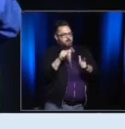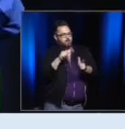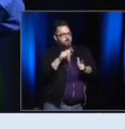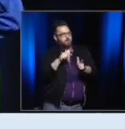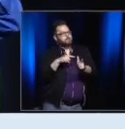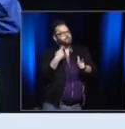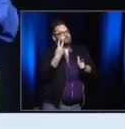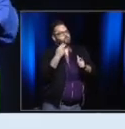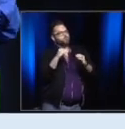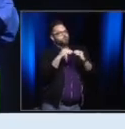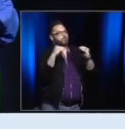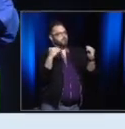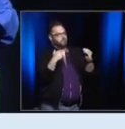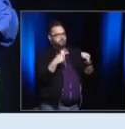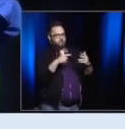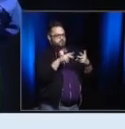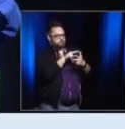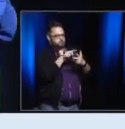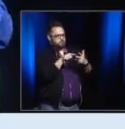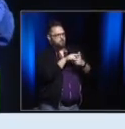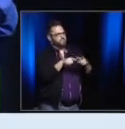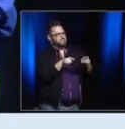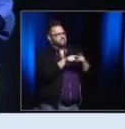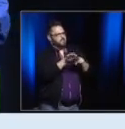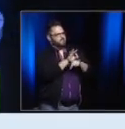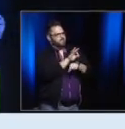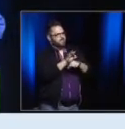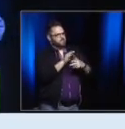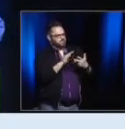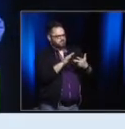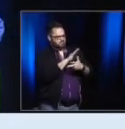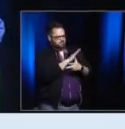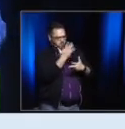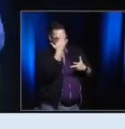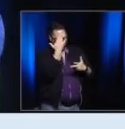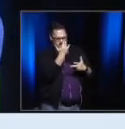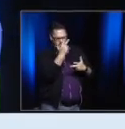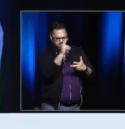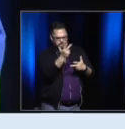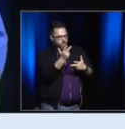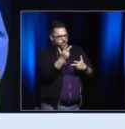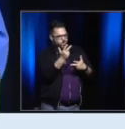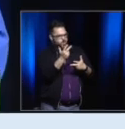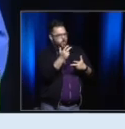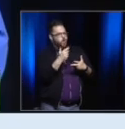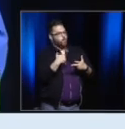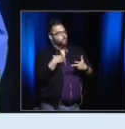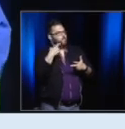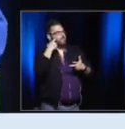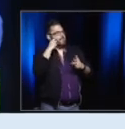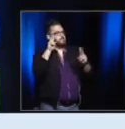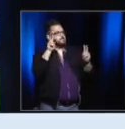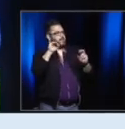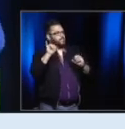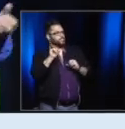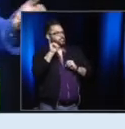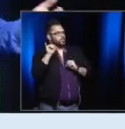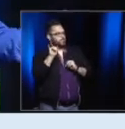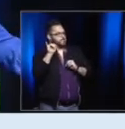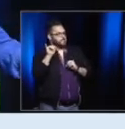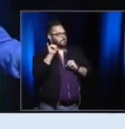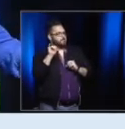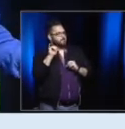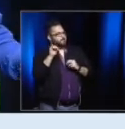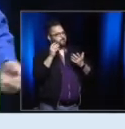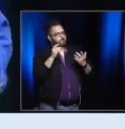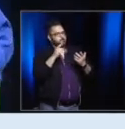levels of alliances have the same function, why is there another level? We think it's an insurance policy, because again, these guys are often